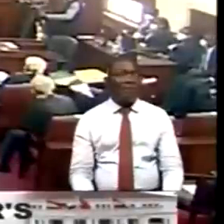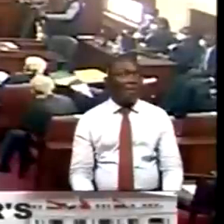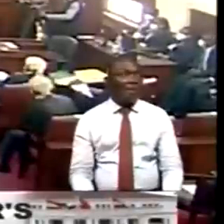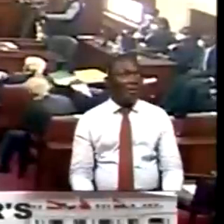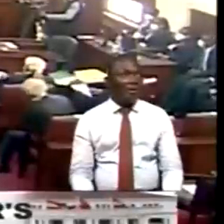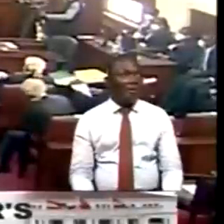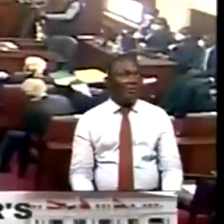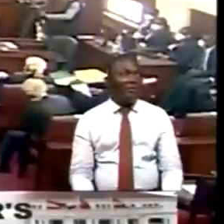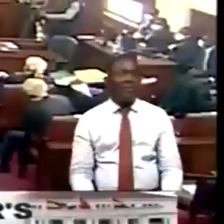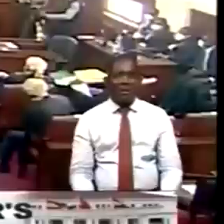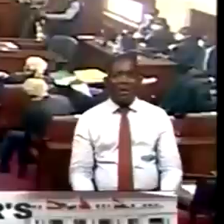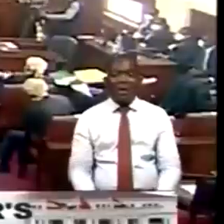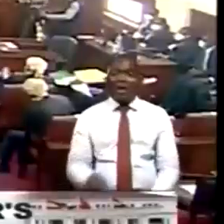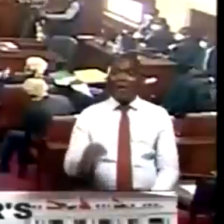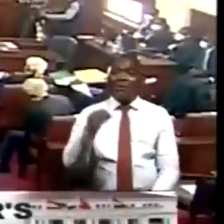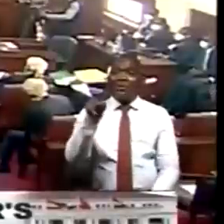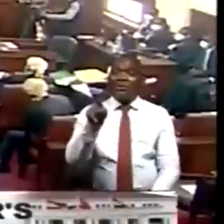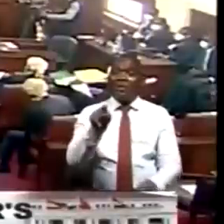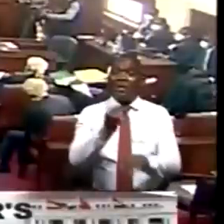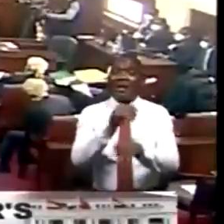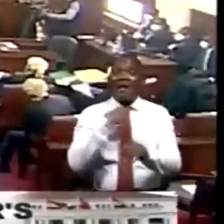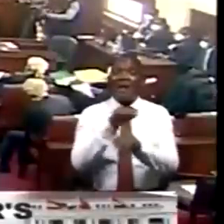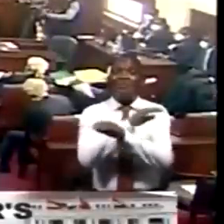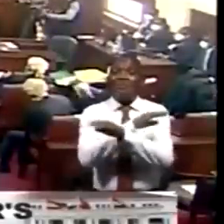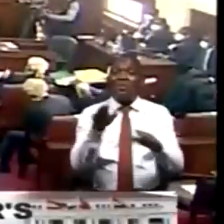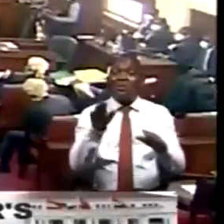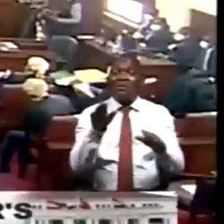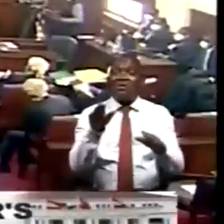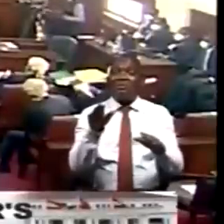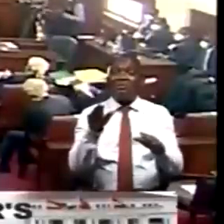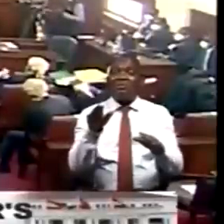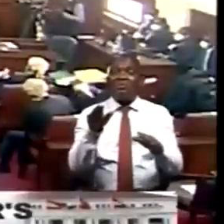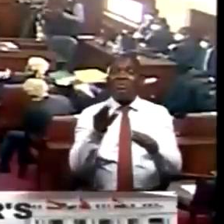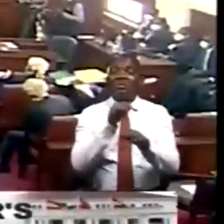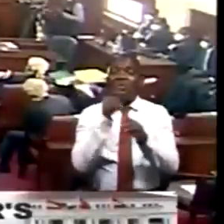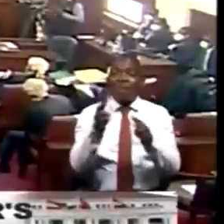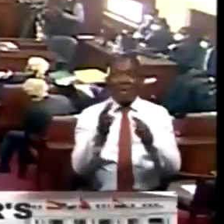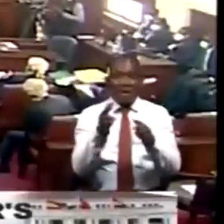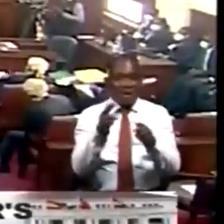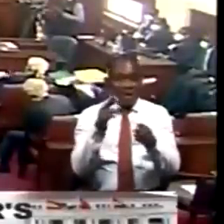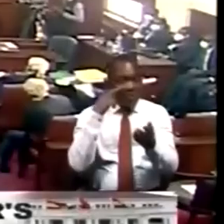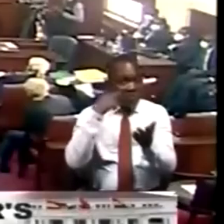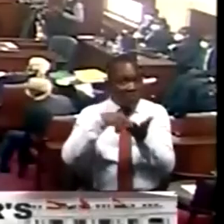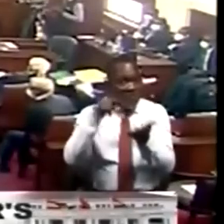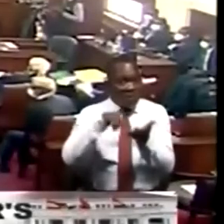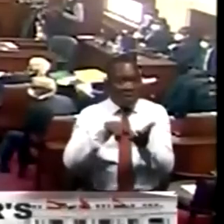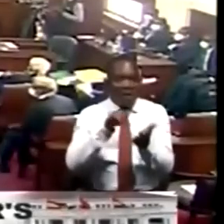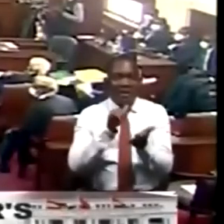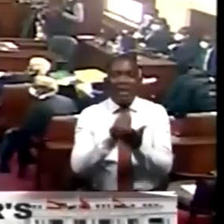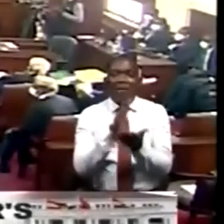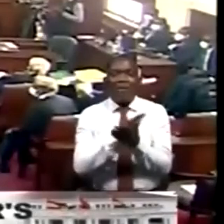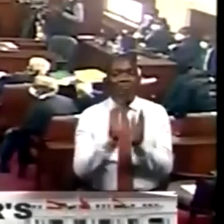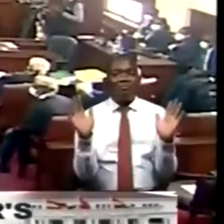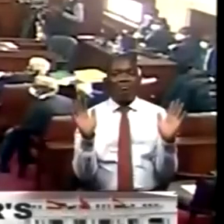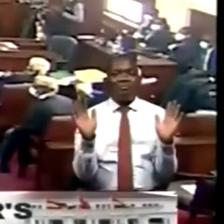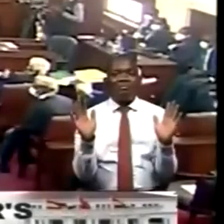In other words, you have no objection to him referring to what he claims to be his summary sheet. Yes,